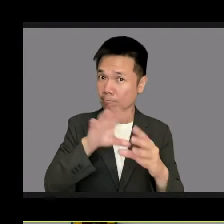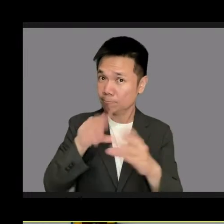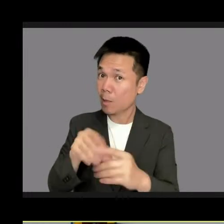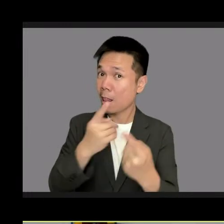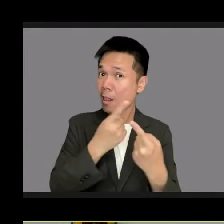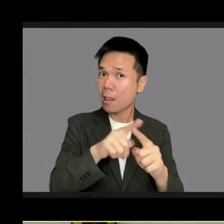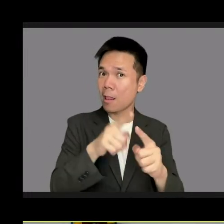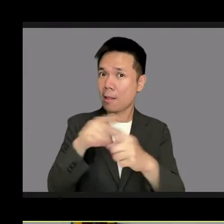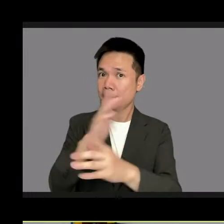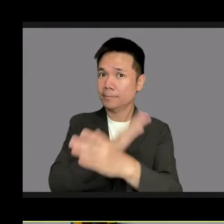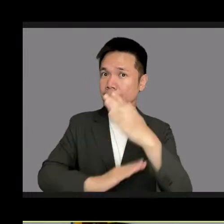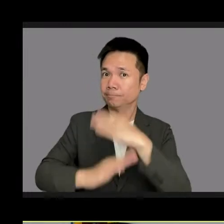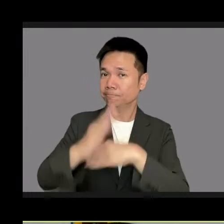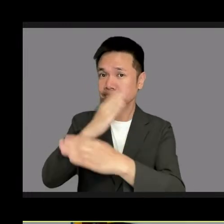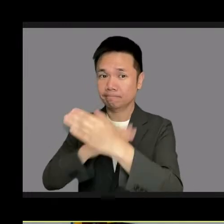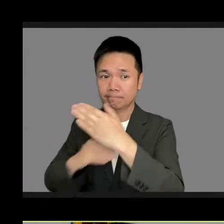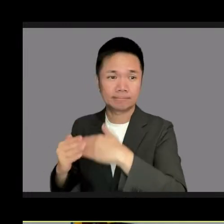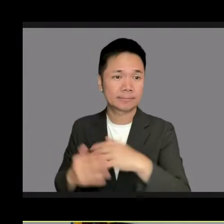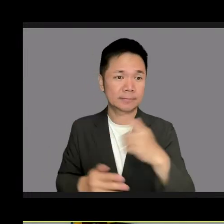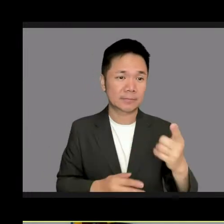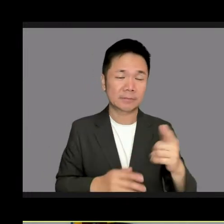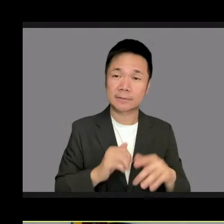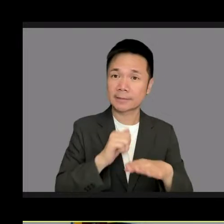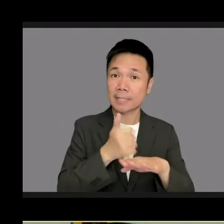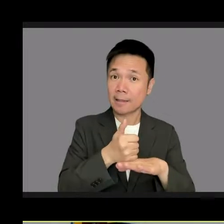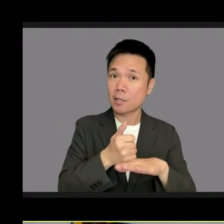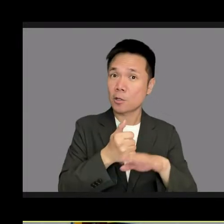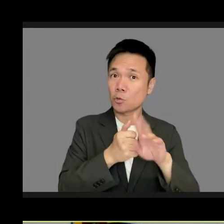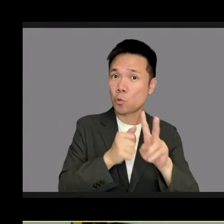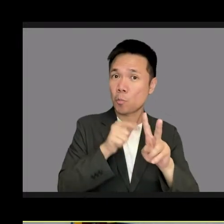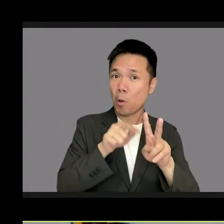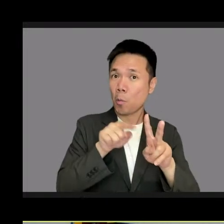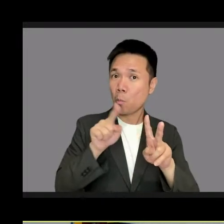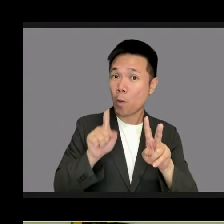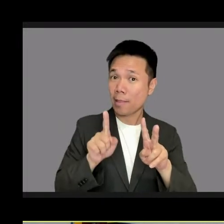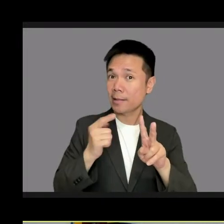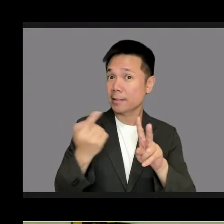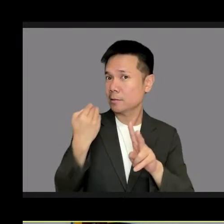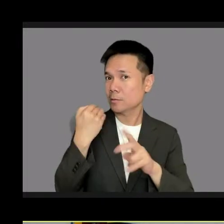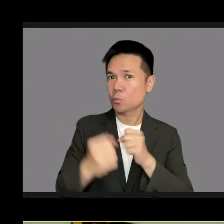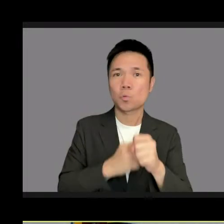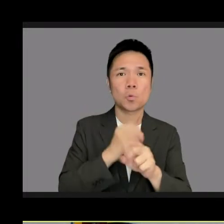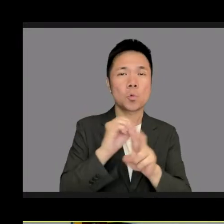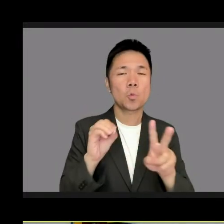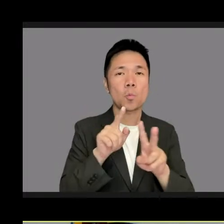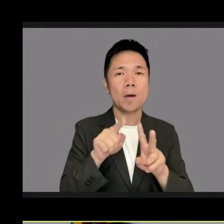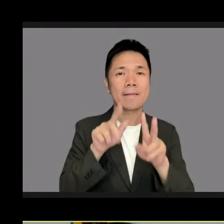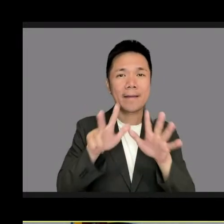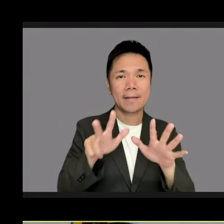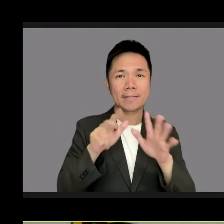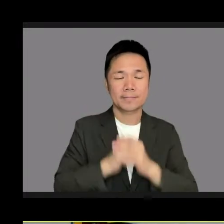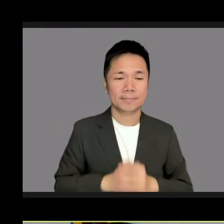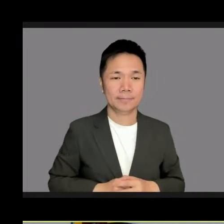the WCAG 2.1 came into existence in 2018. And